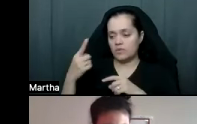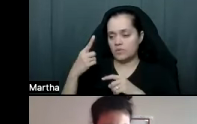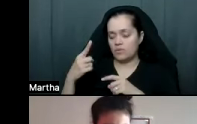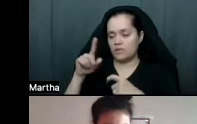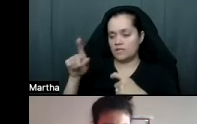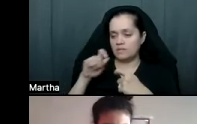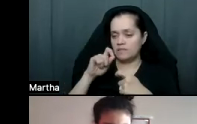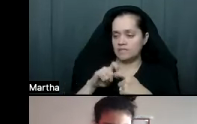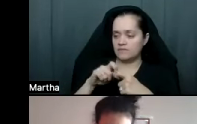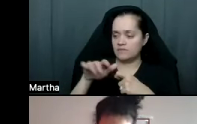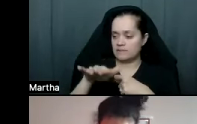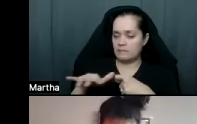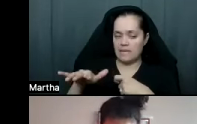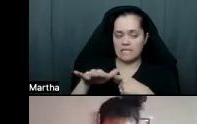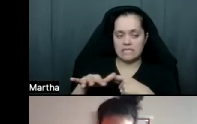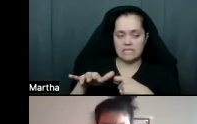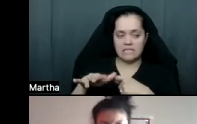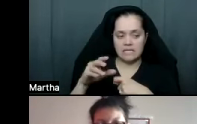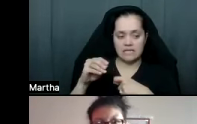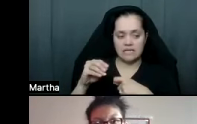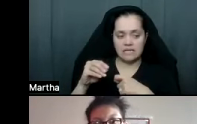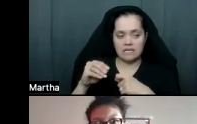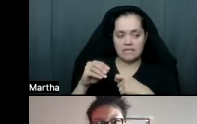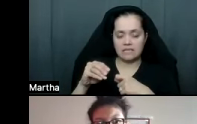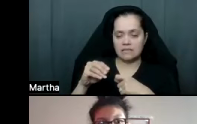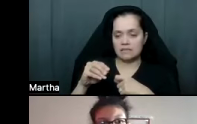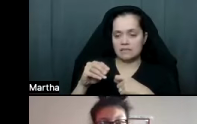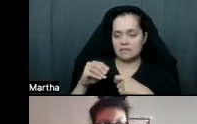particularly spatial and geographic.